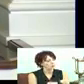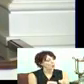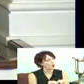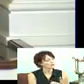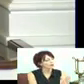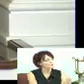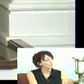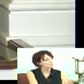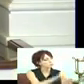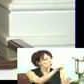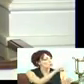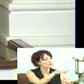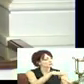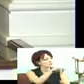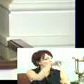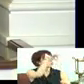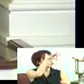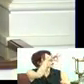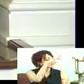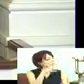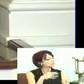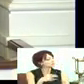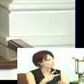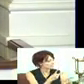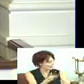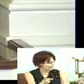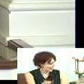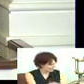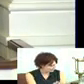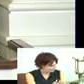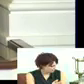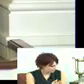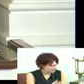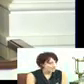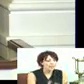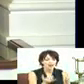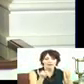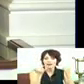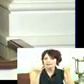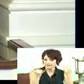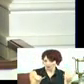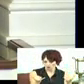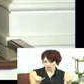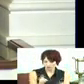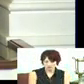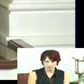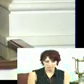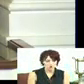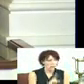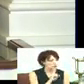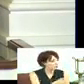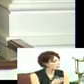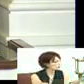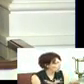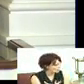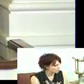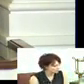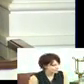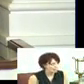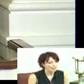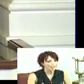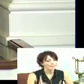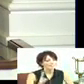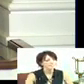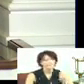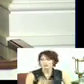mature spirituality. Now, the reality is that people here today are at very